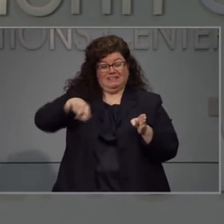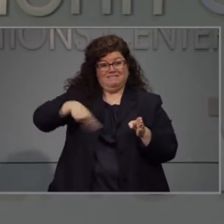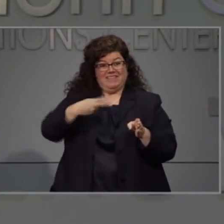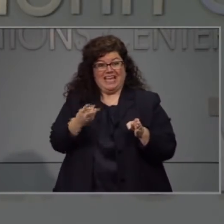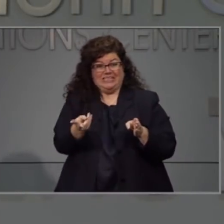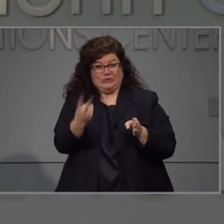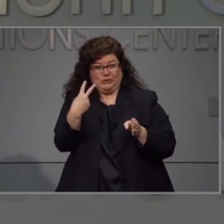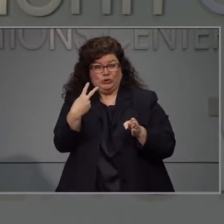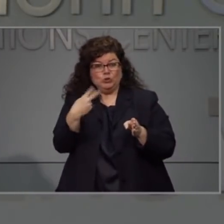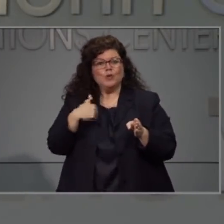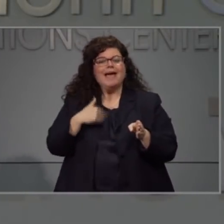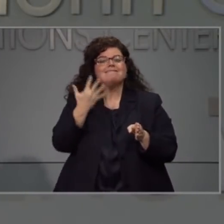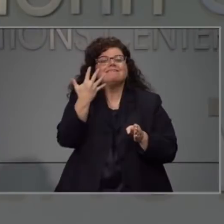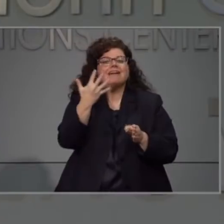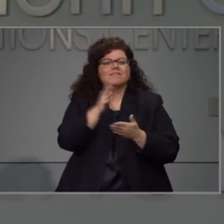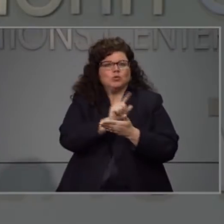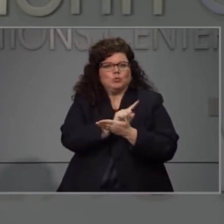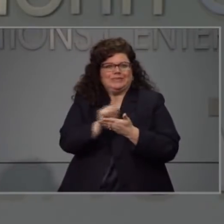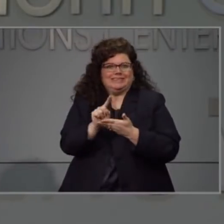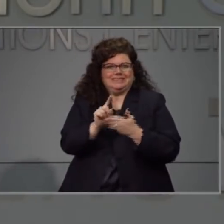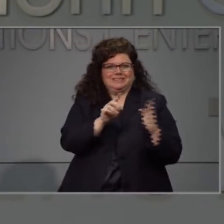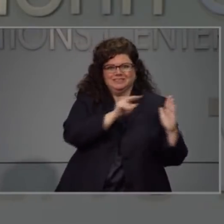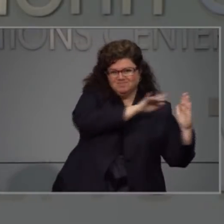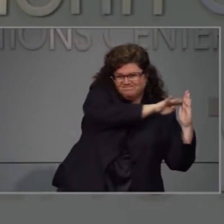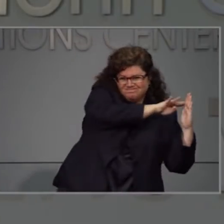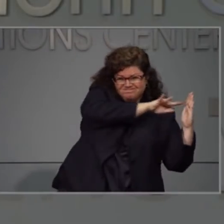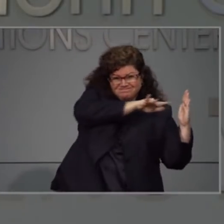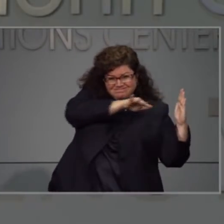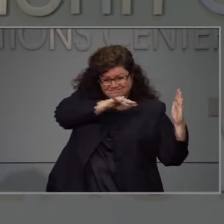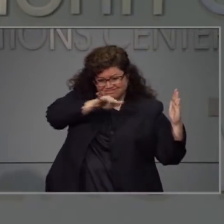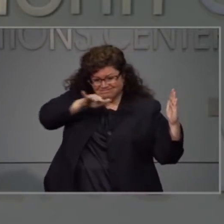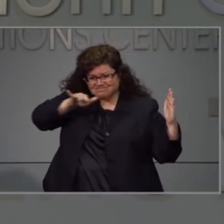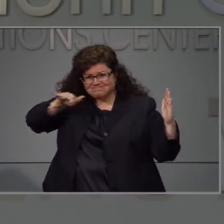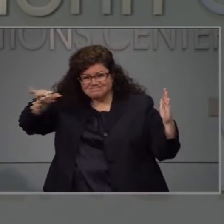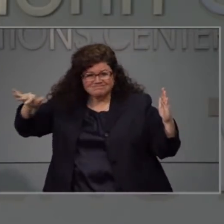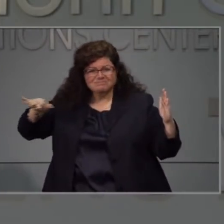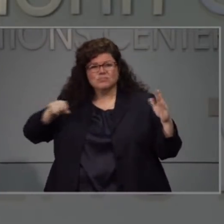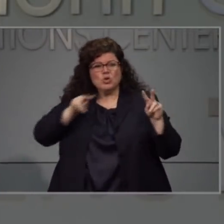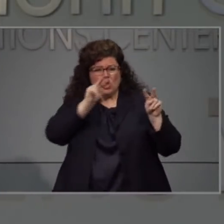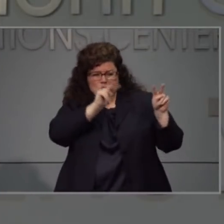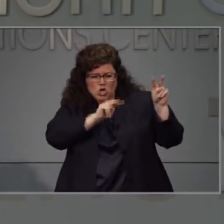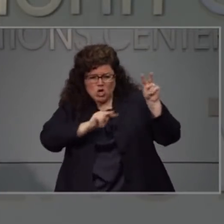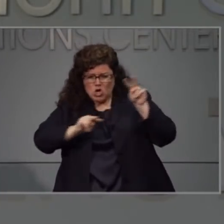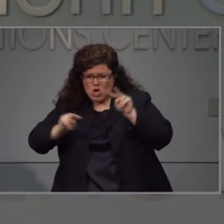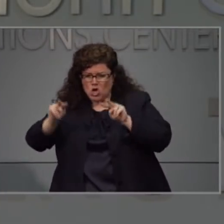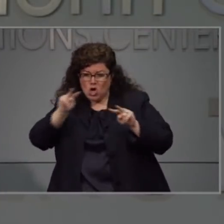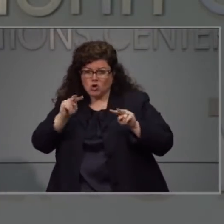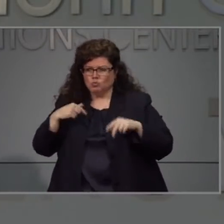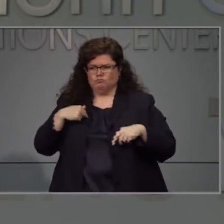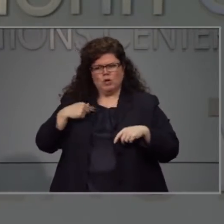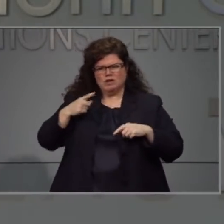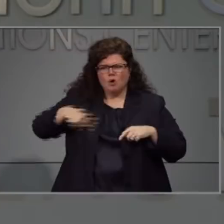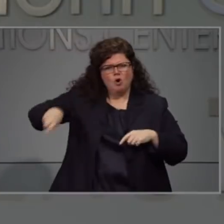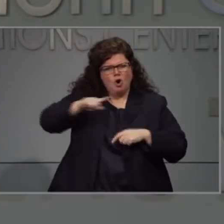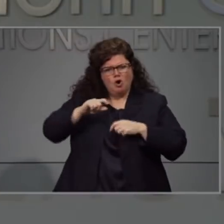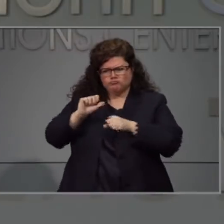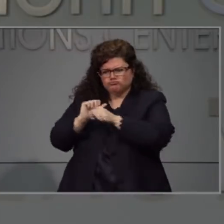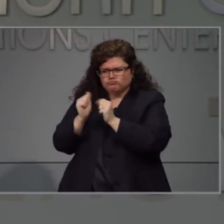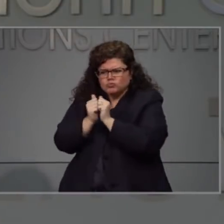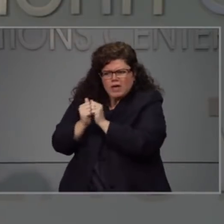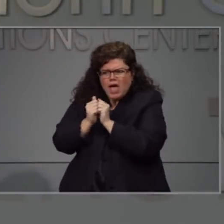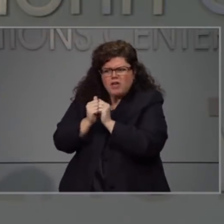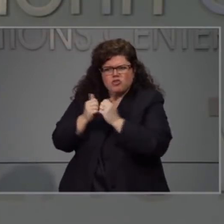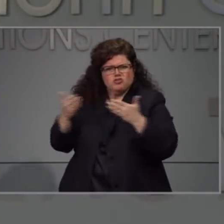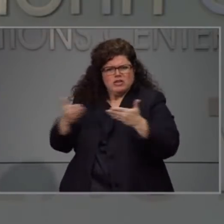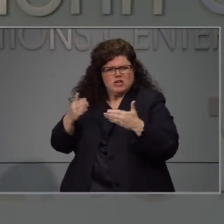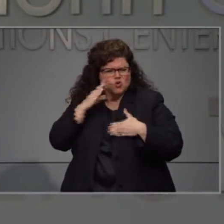of weeks to look at the data, to see where we are. We'll look at all of these trends together, and hopefully we